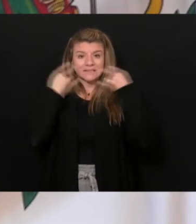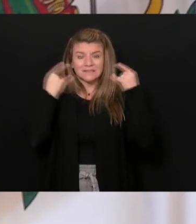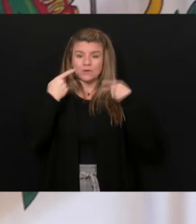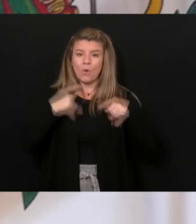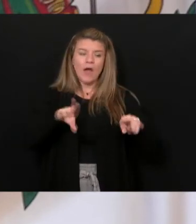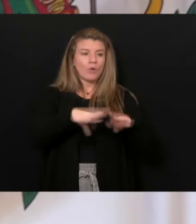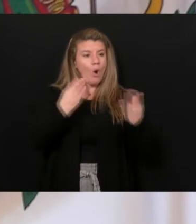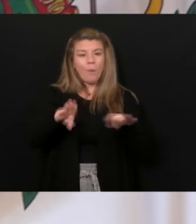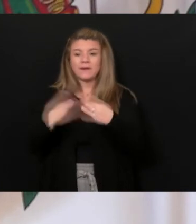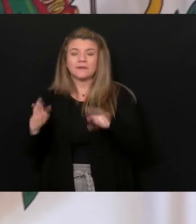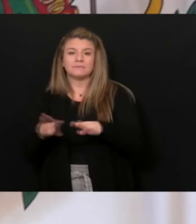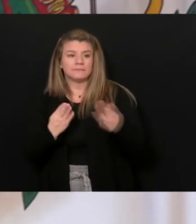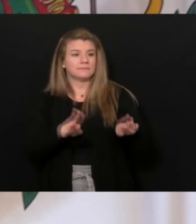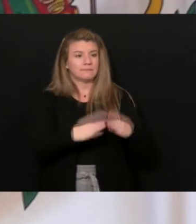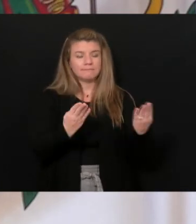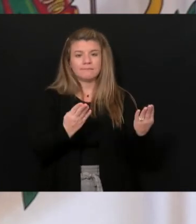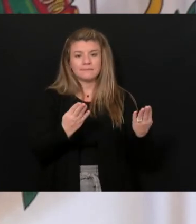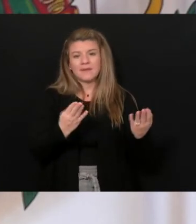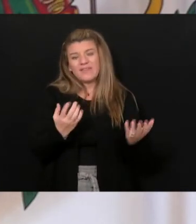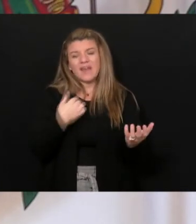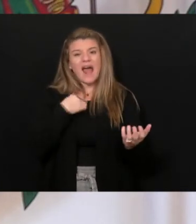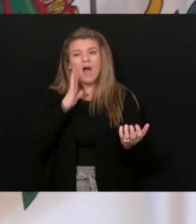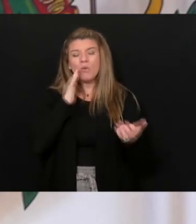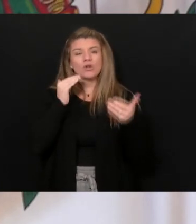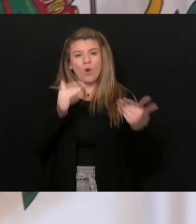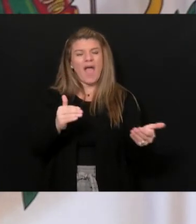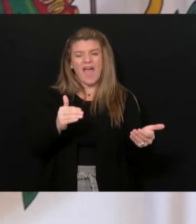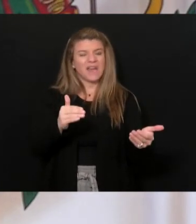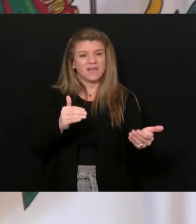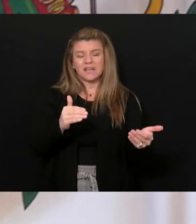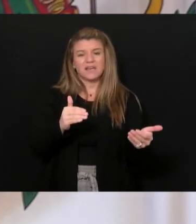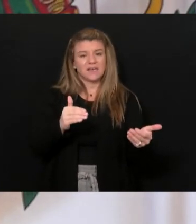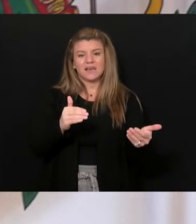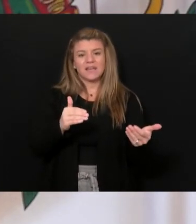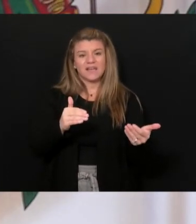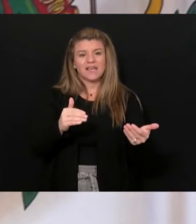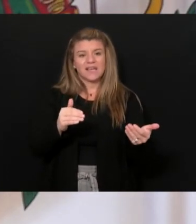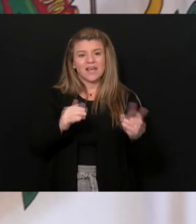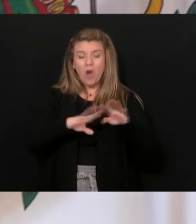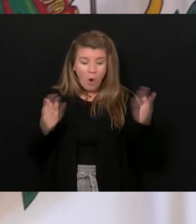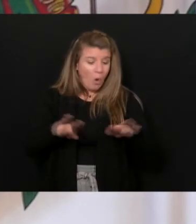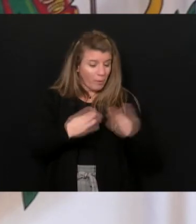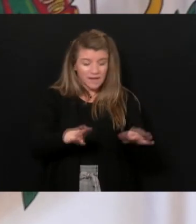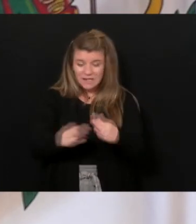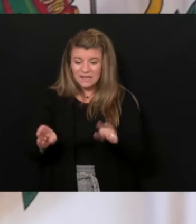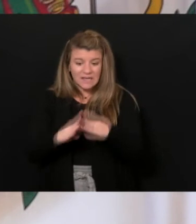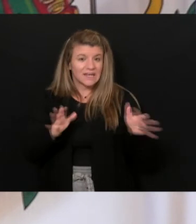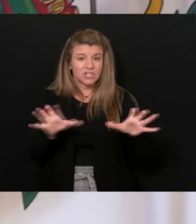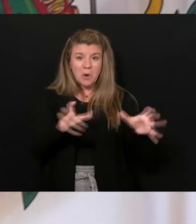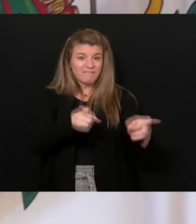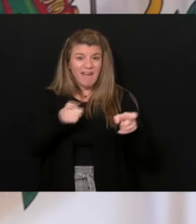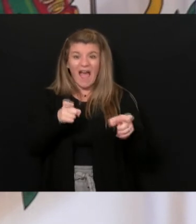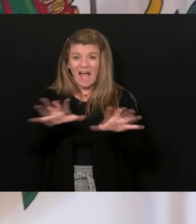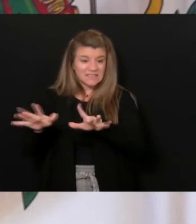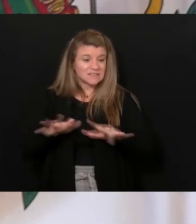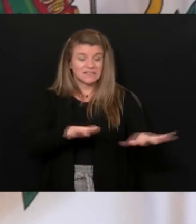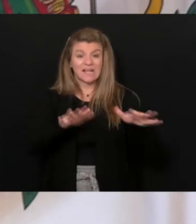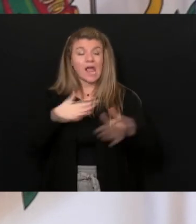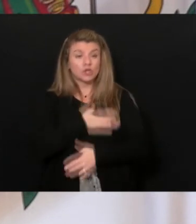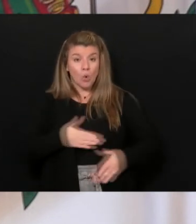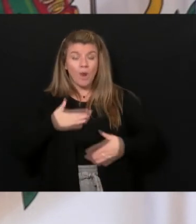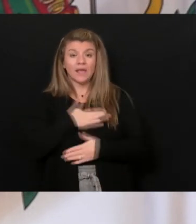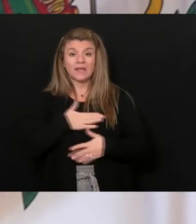and then I would move through those things as quickly as possible and